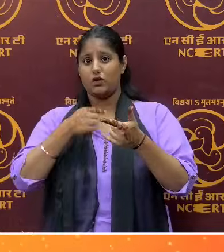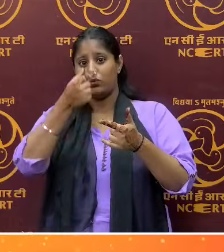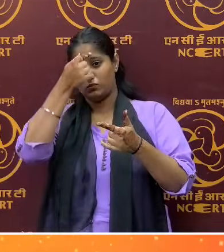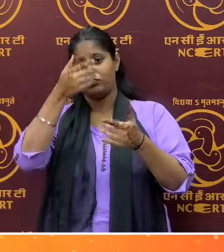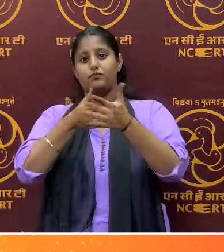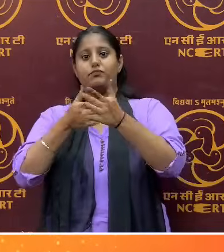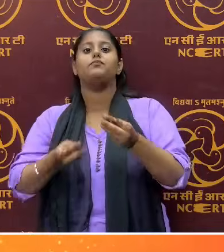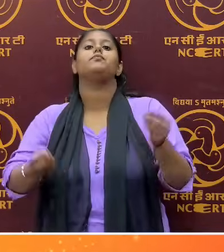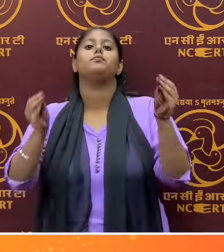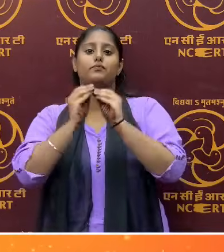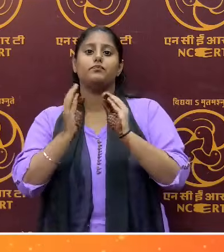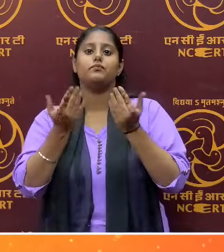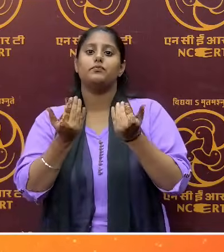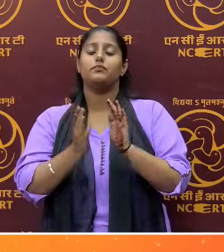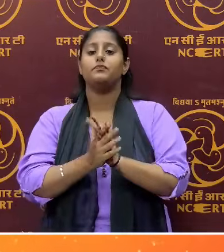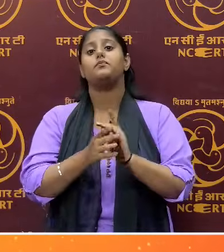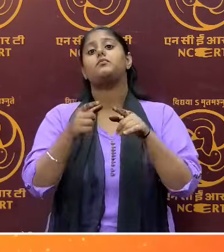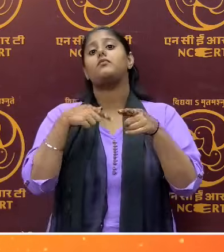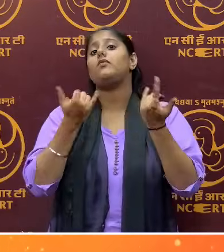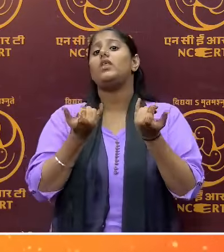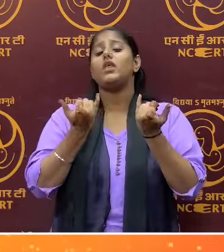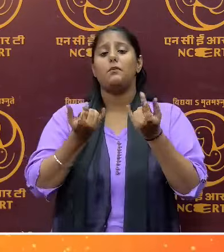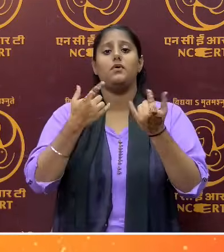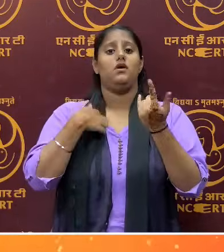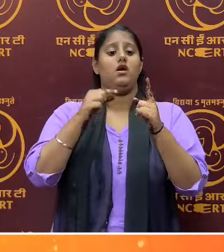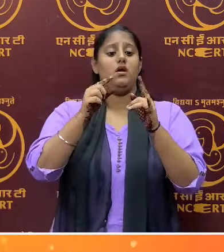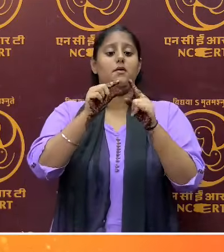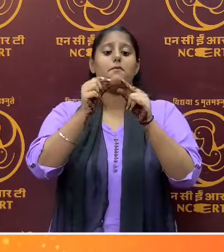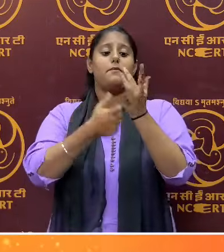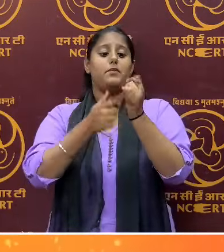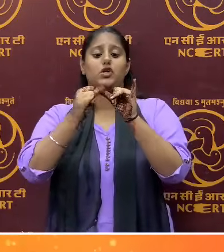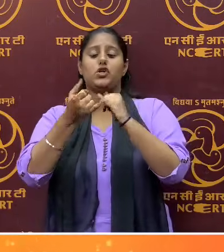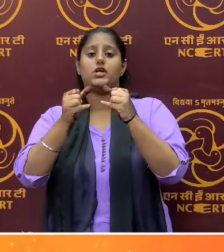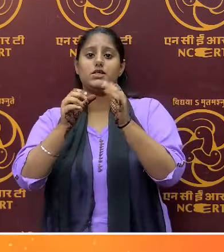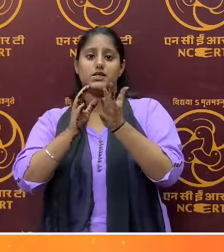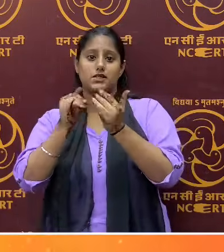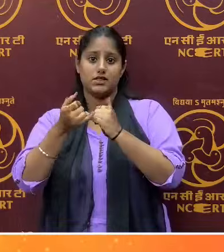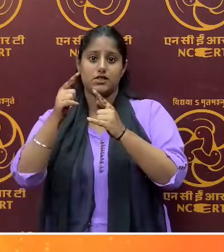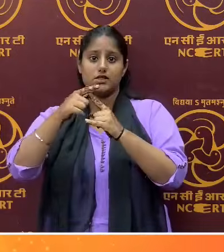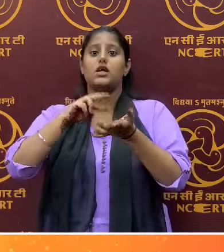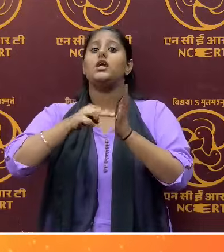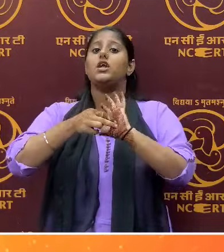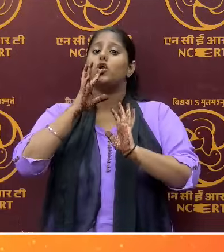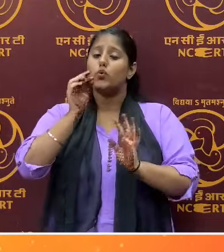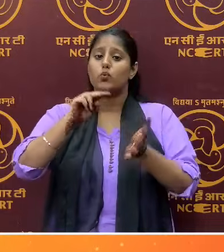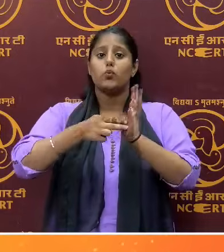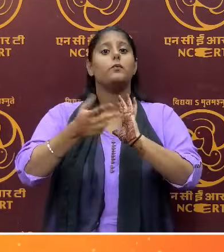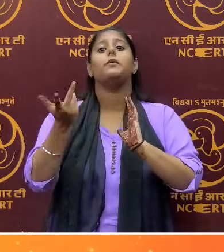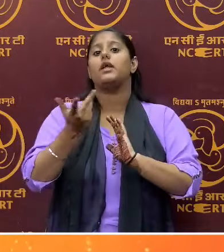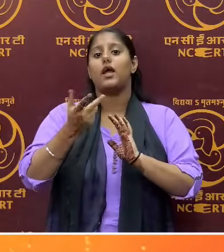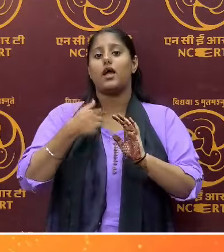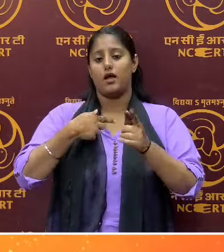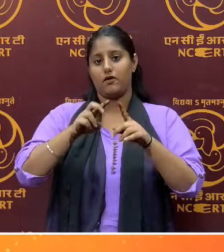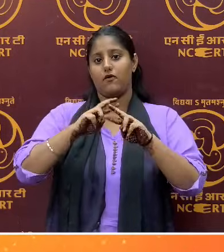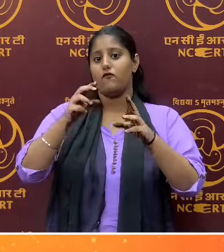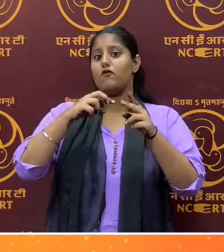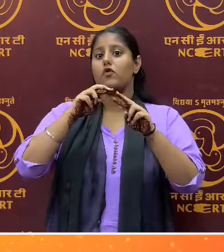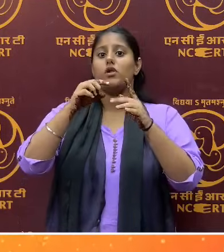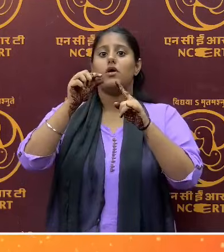doesn't happen. Now, what exactly PRASHAST is? PRASHAST is an acronym, and if I give you the full form, it